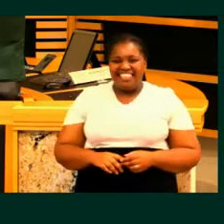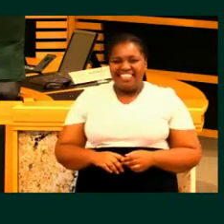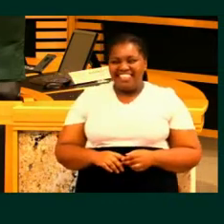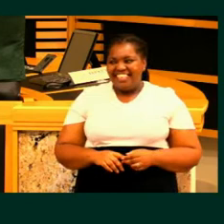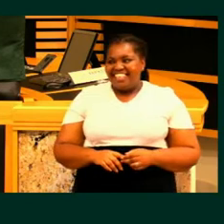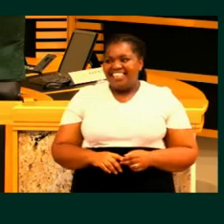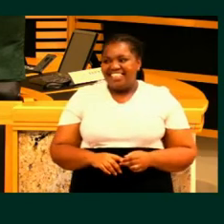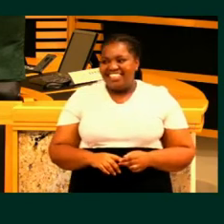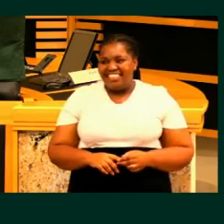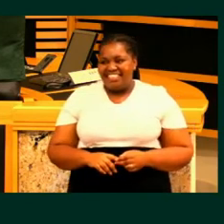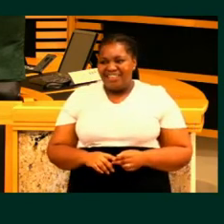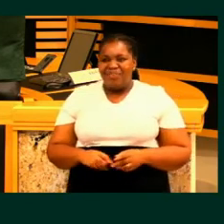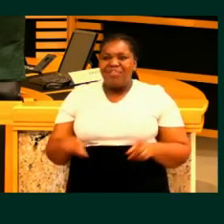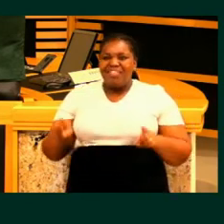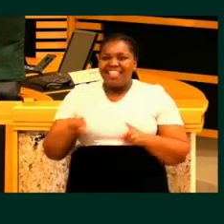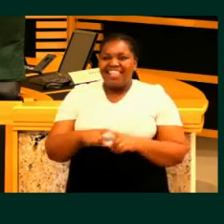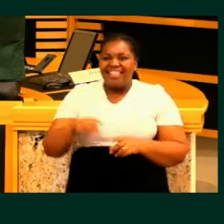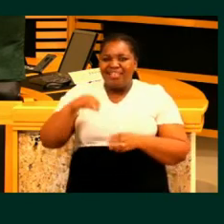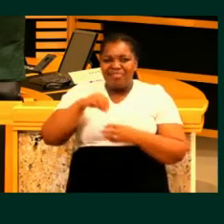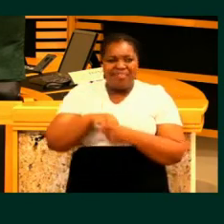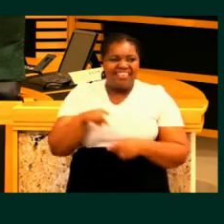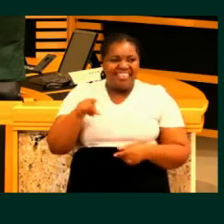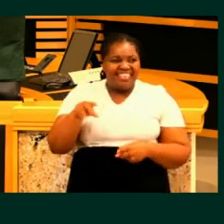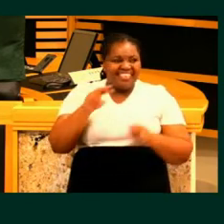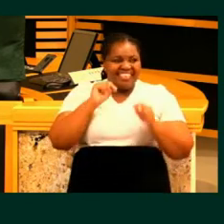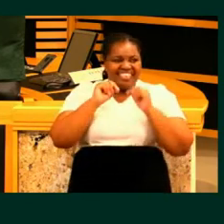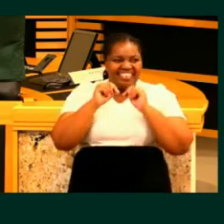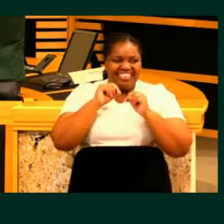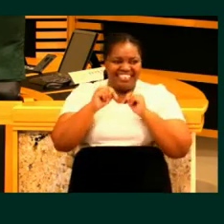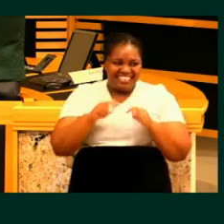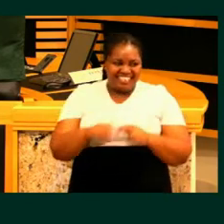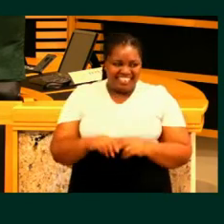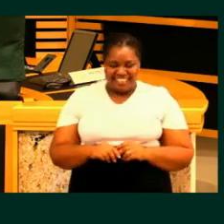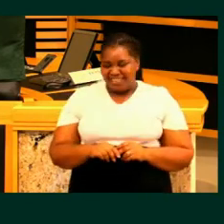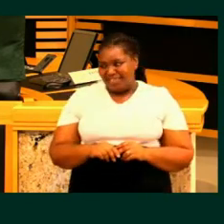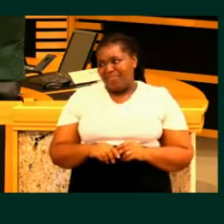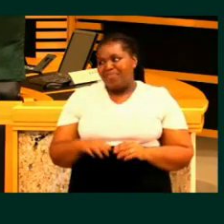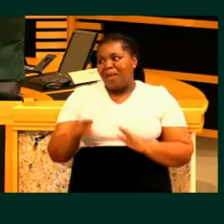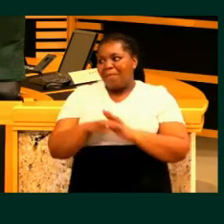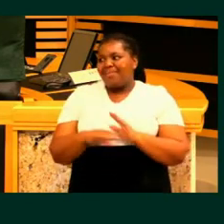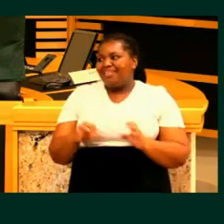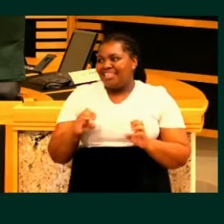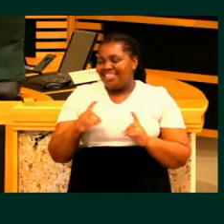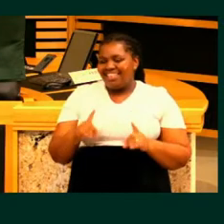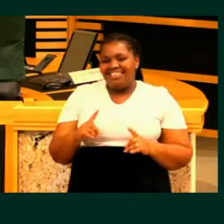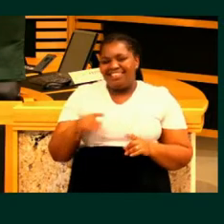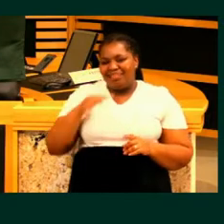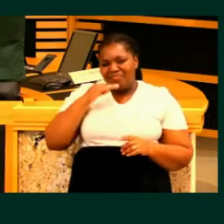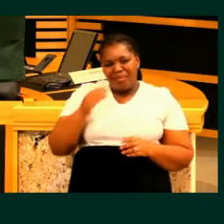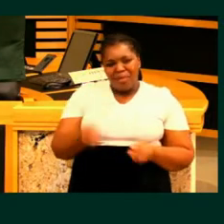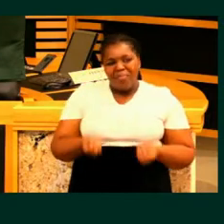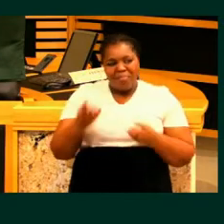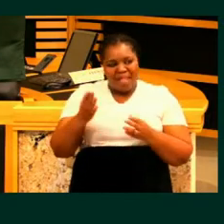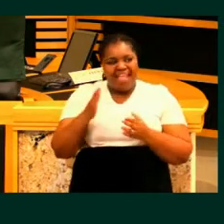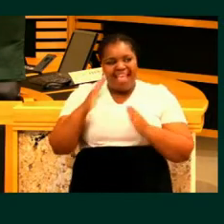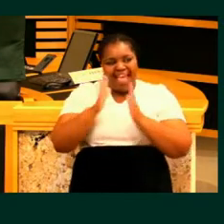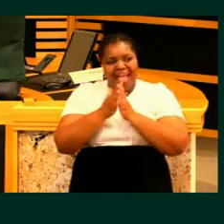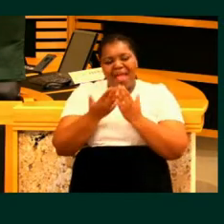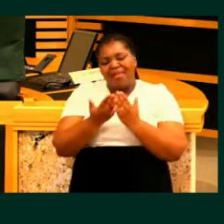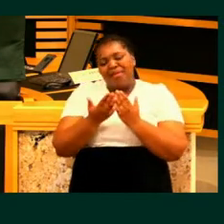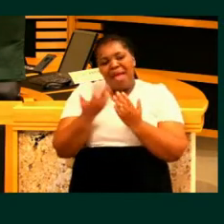to as part of this initiative the department of basic education has released a handbook for Learners